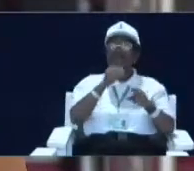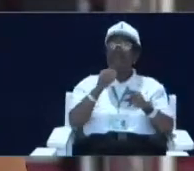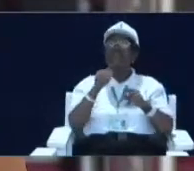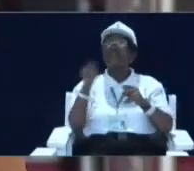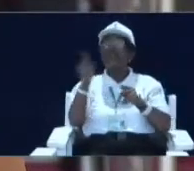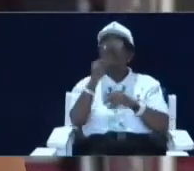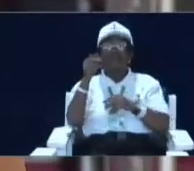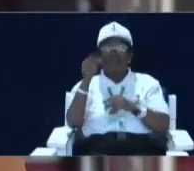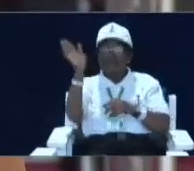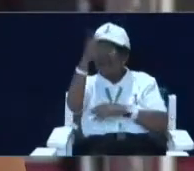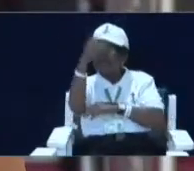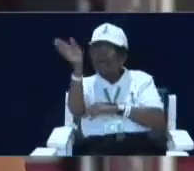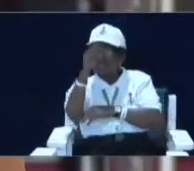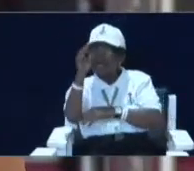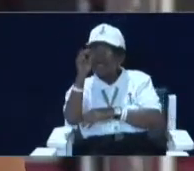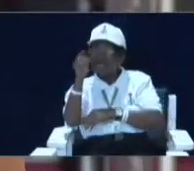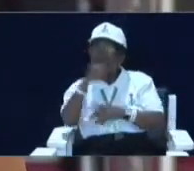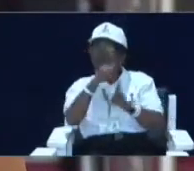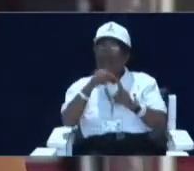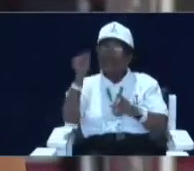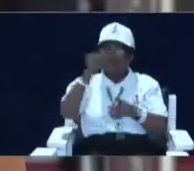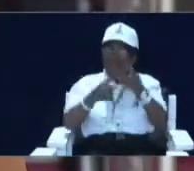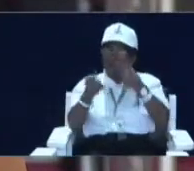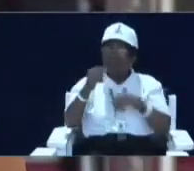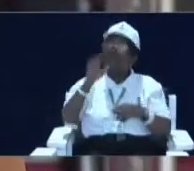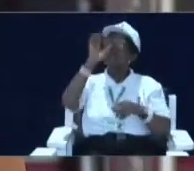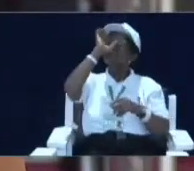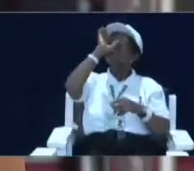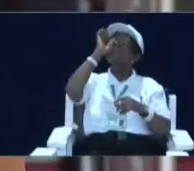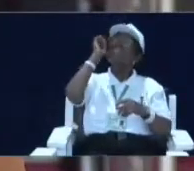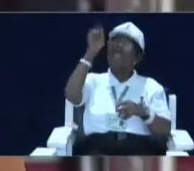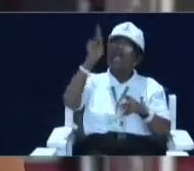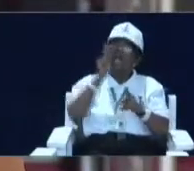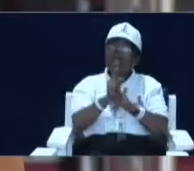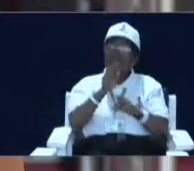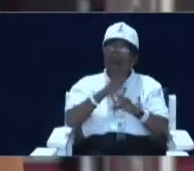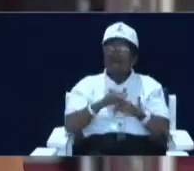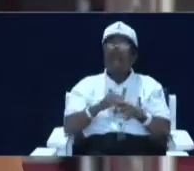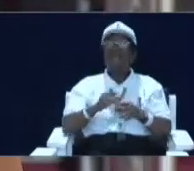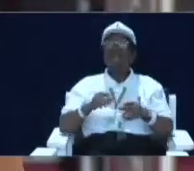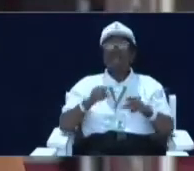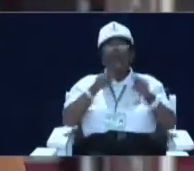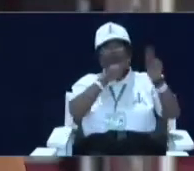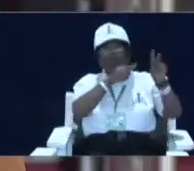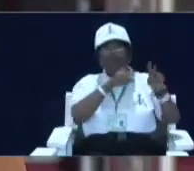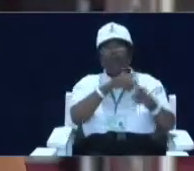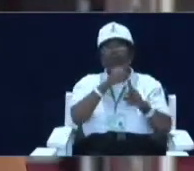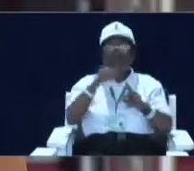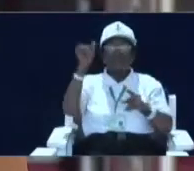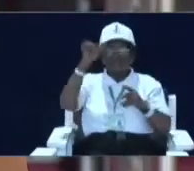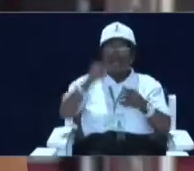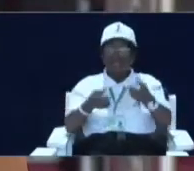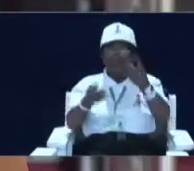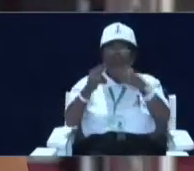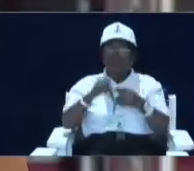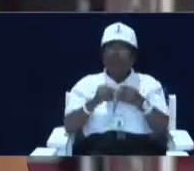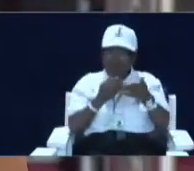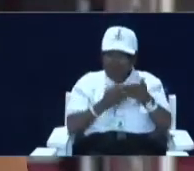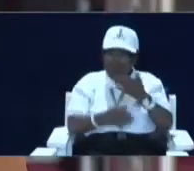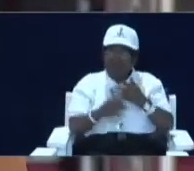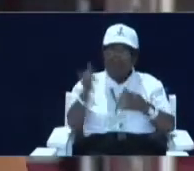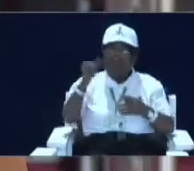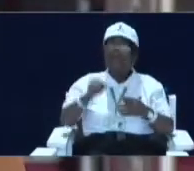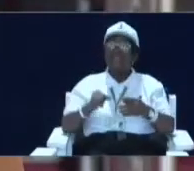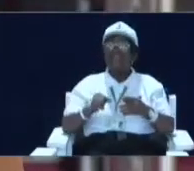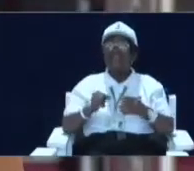they keep on looking. And when they start delivering, they deliver children that